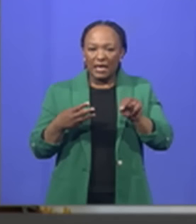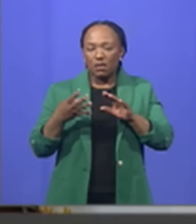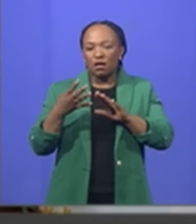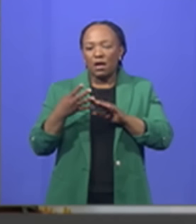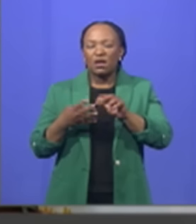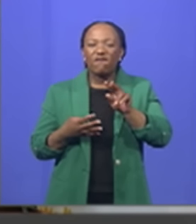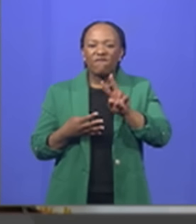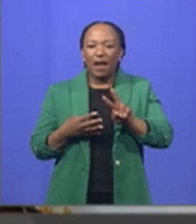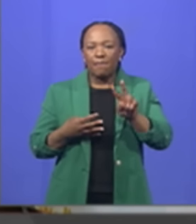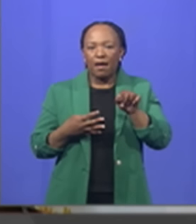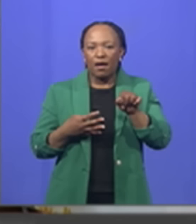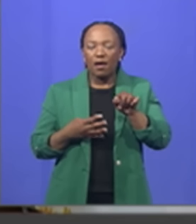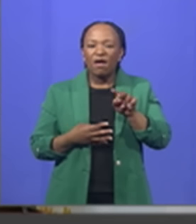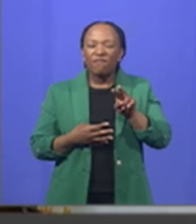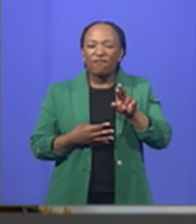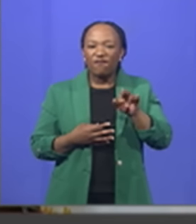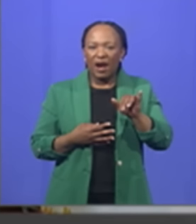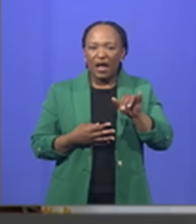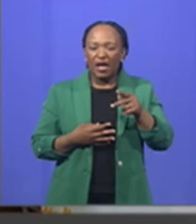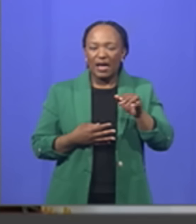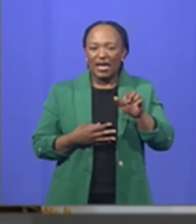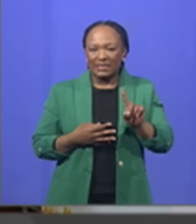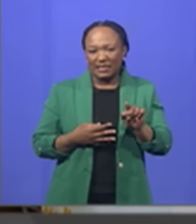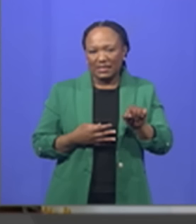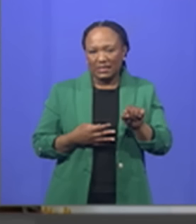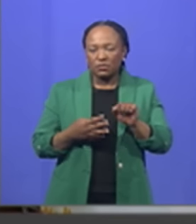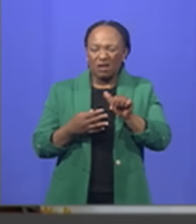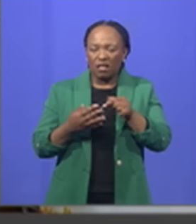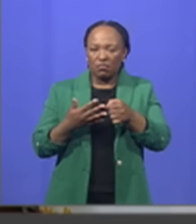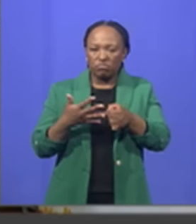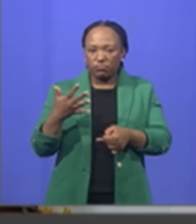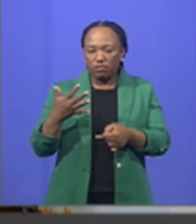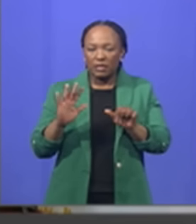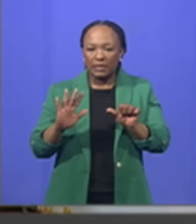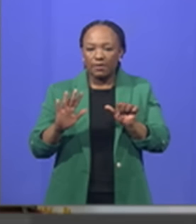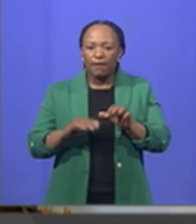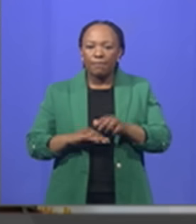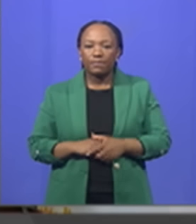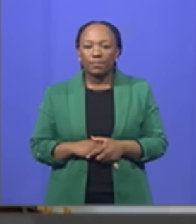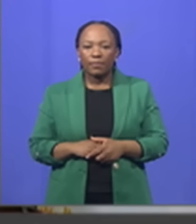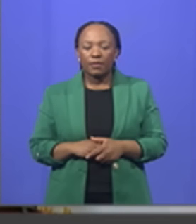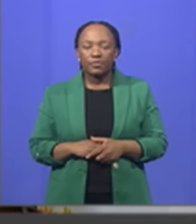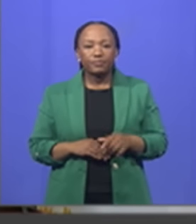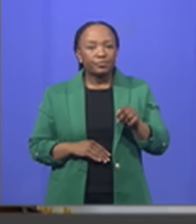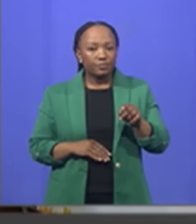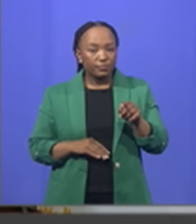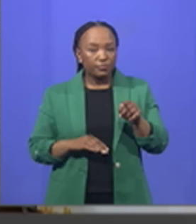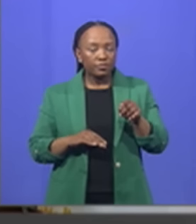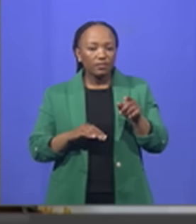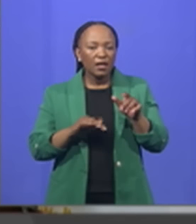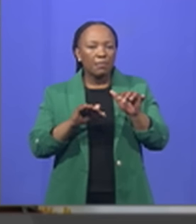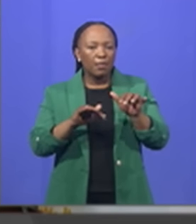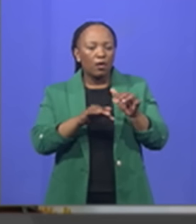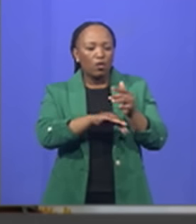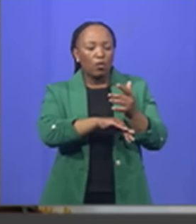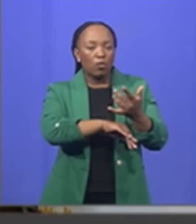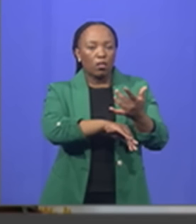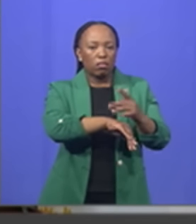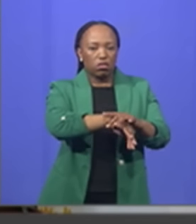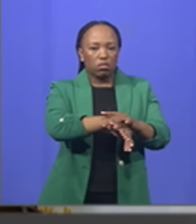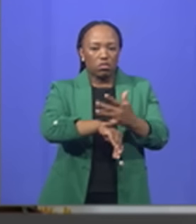pointing to a direct causal link between the deaths under the investigation